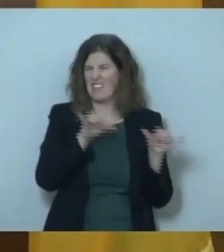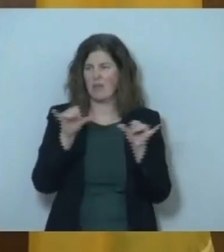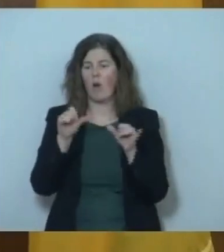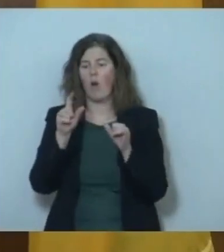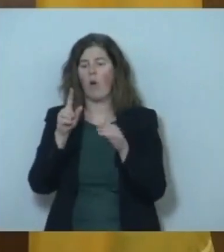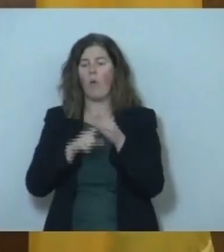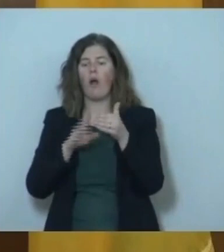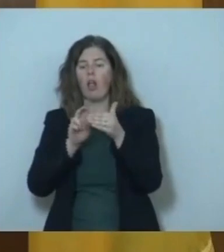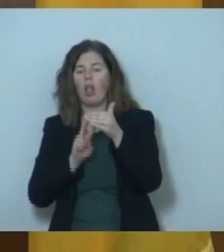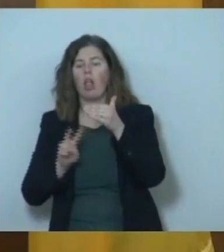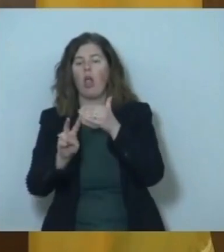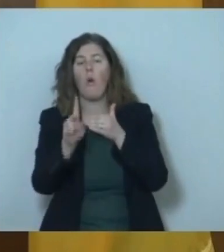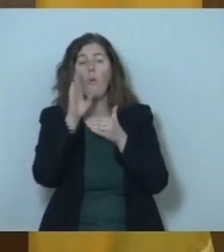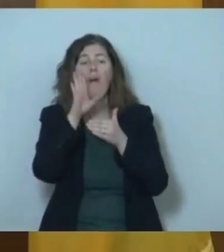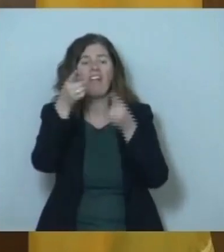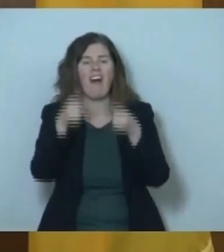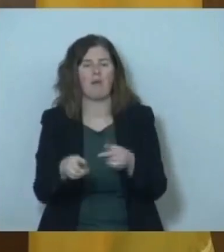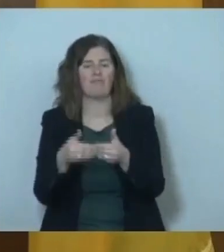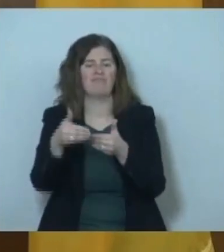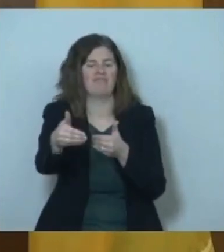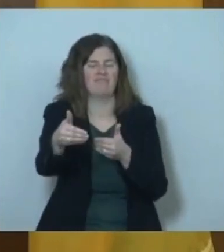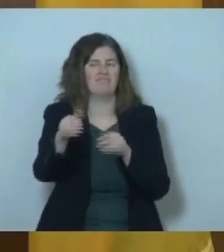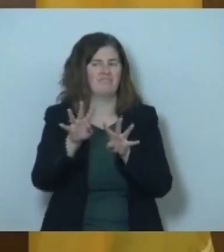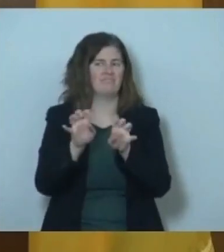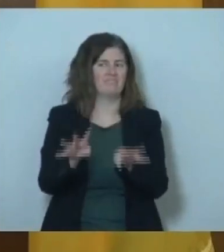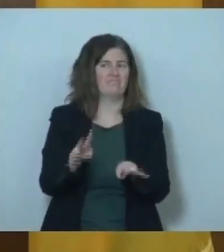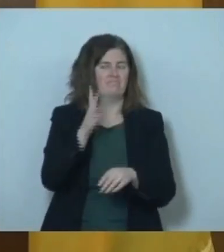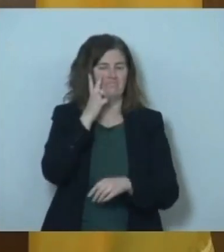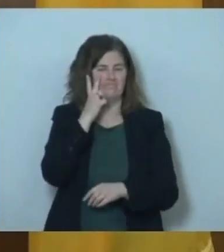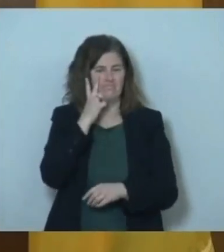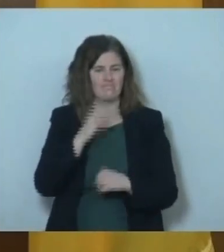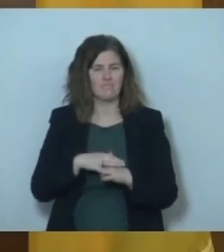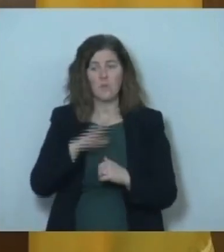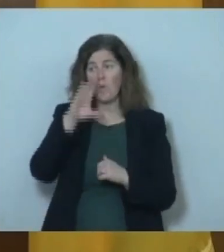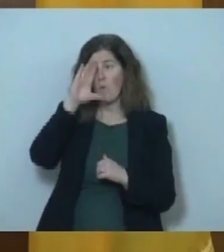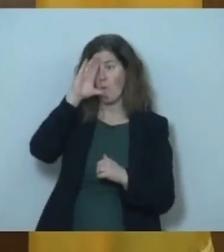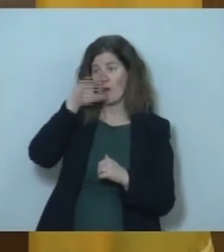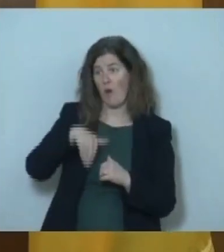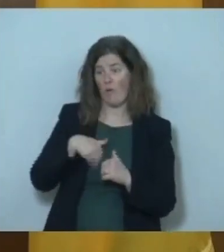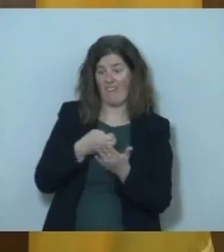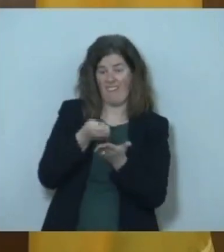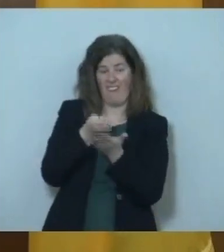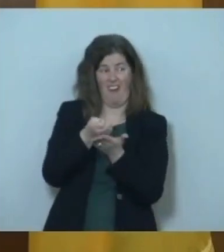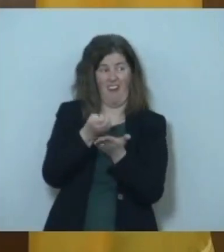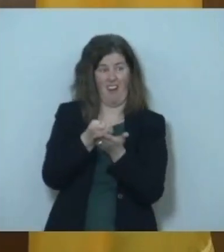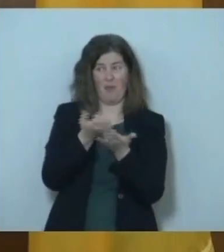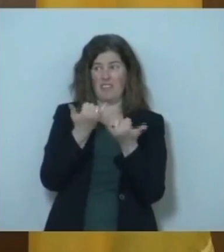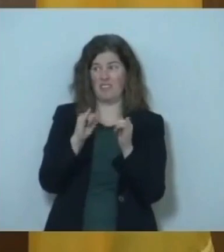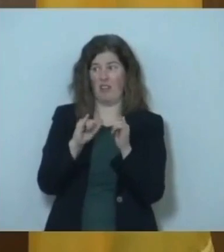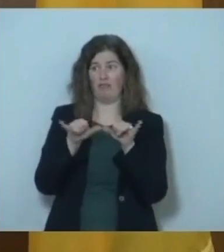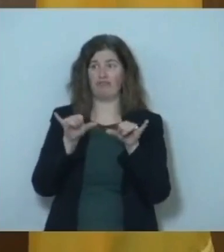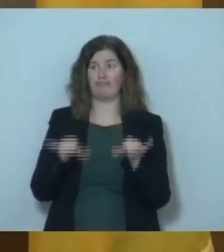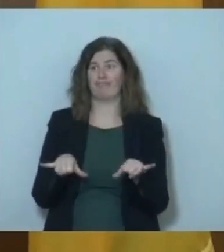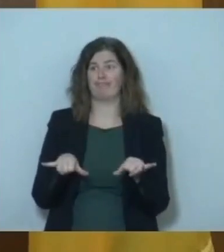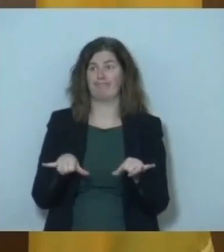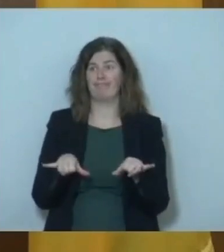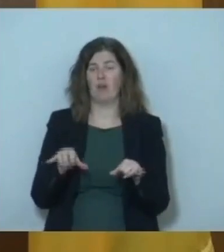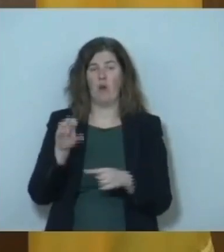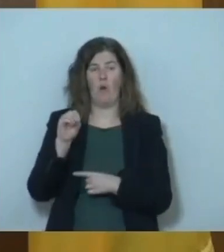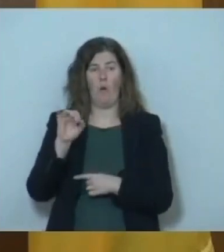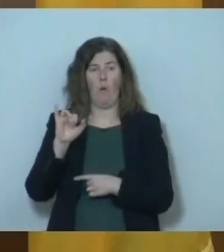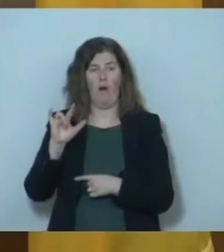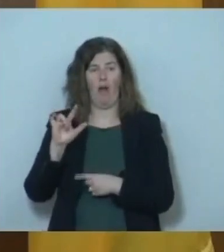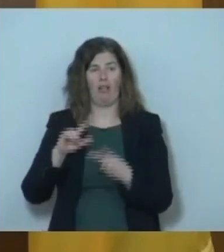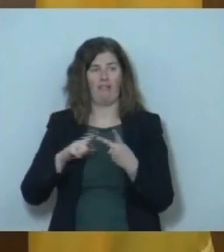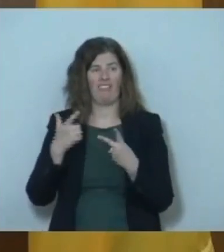what's coming. All right, so we know that because the economy is still stagnant, that oil and gas isn't